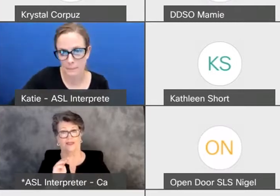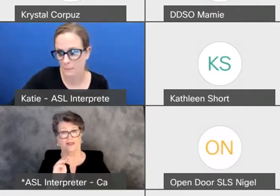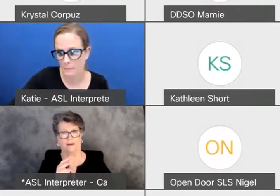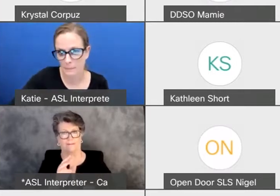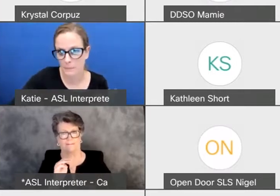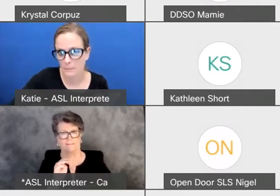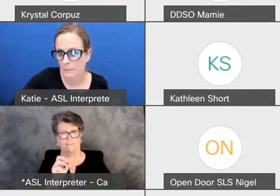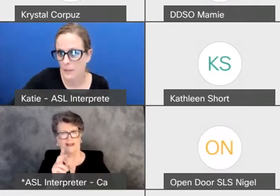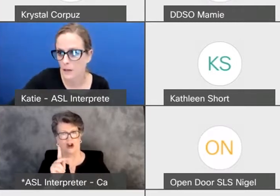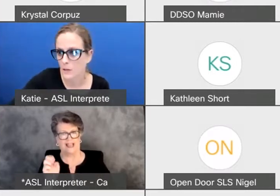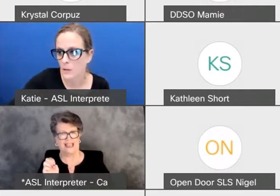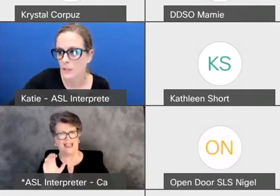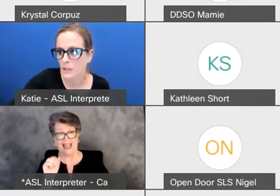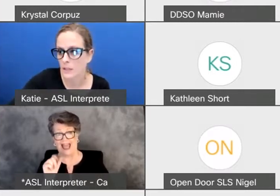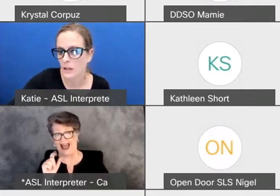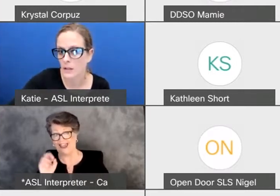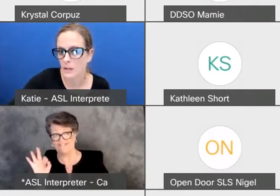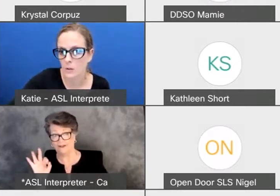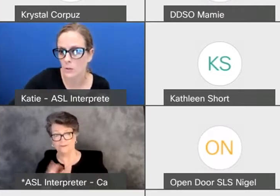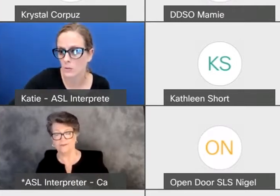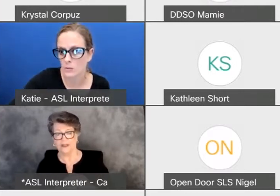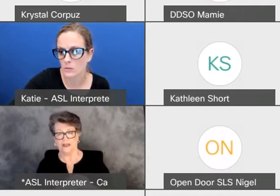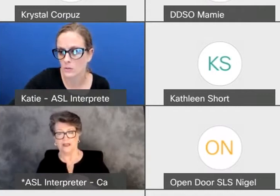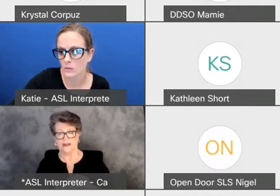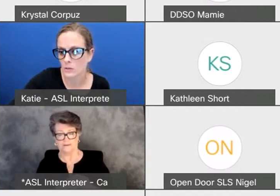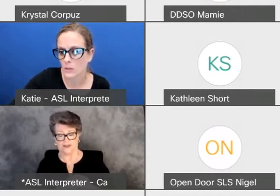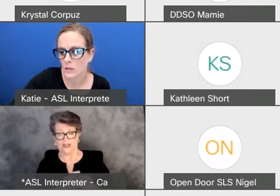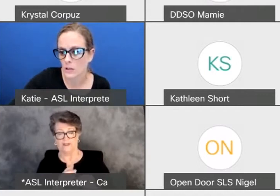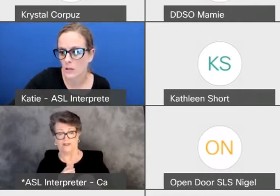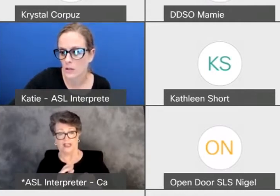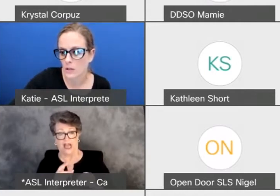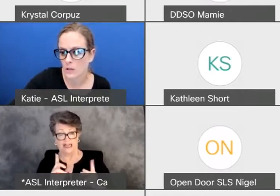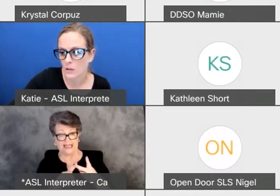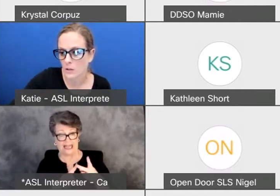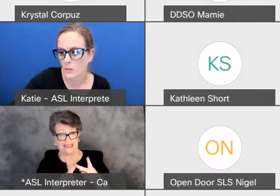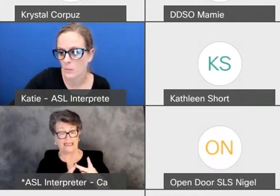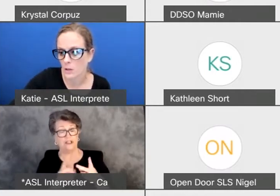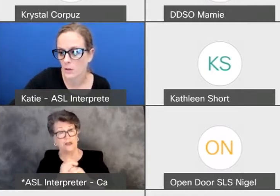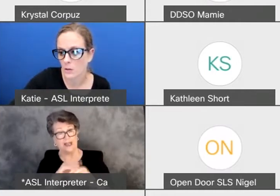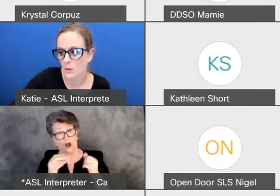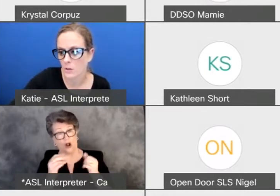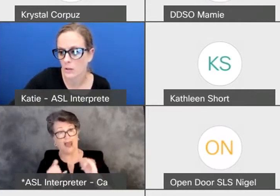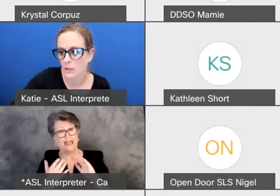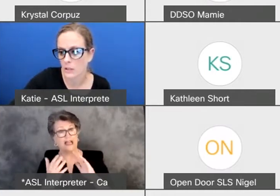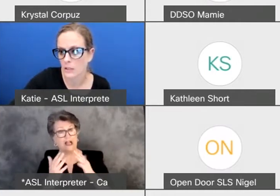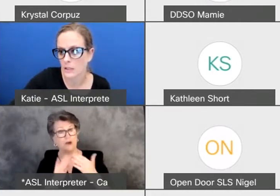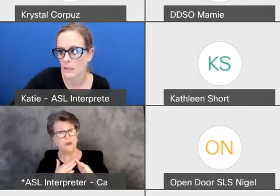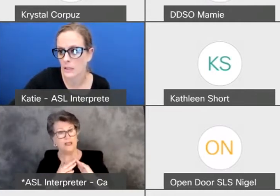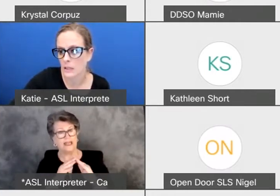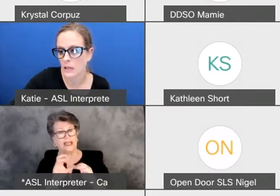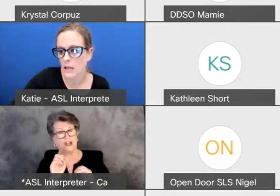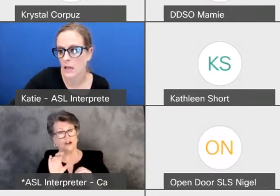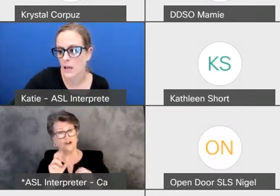next project that we received funding for was to get online a community crisis home, and